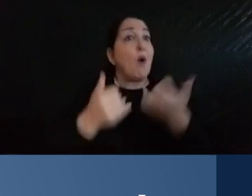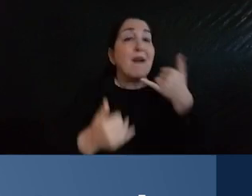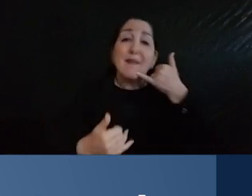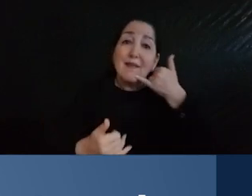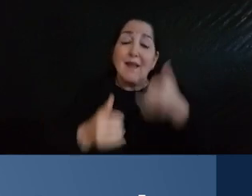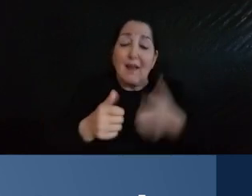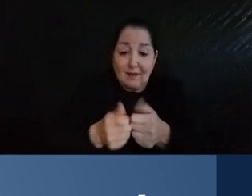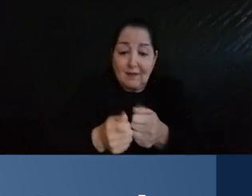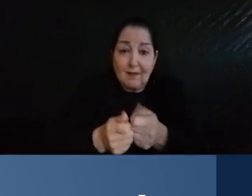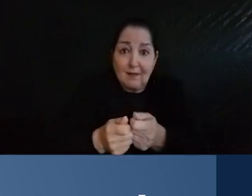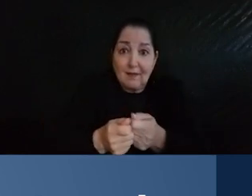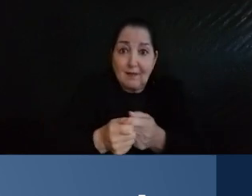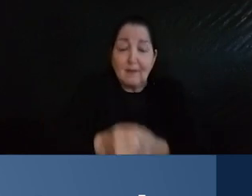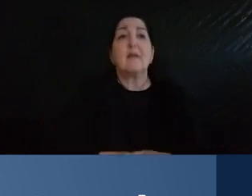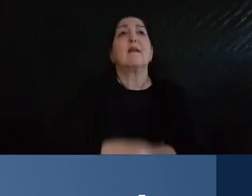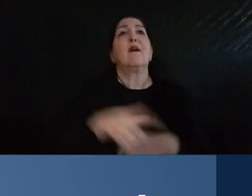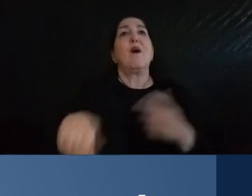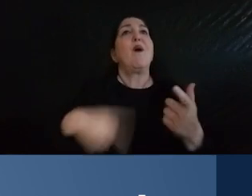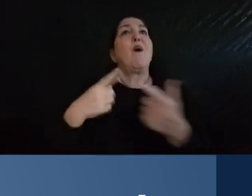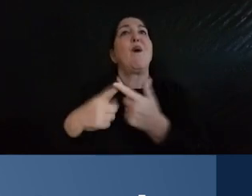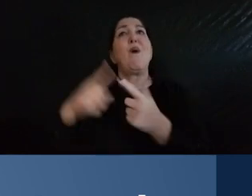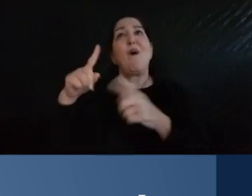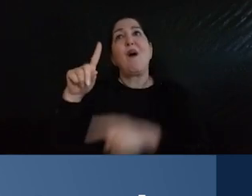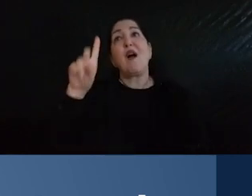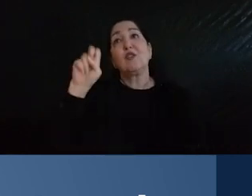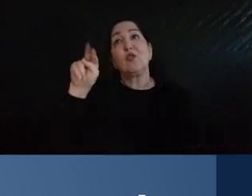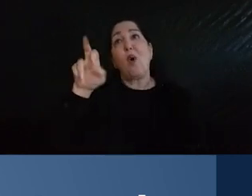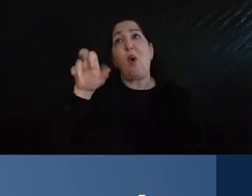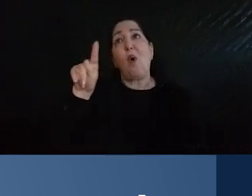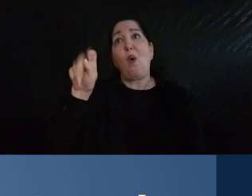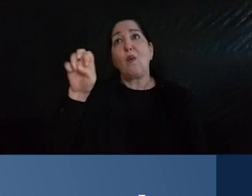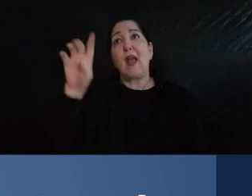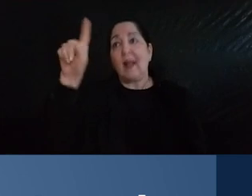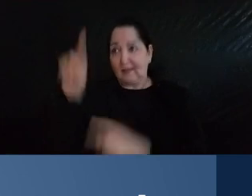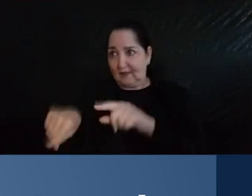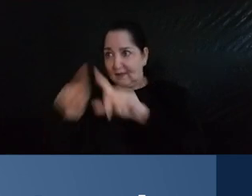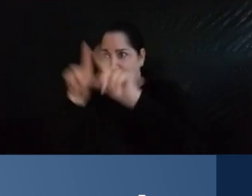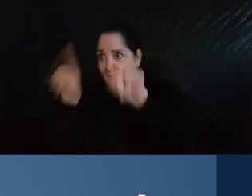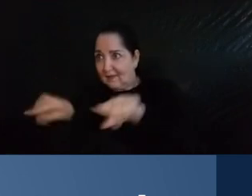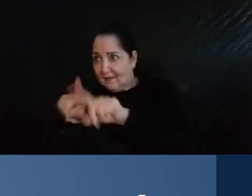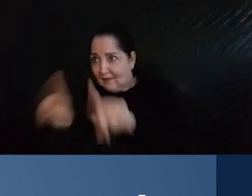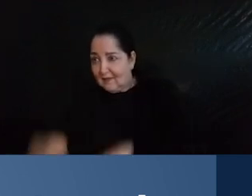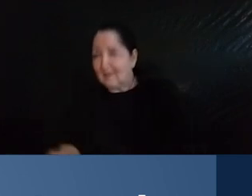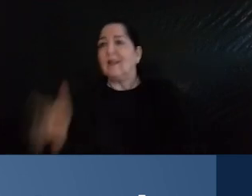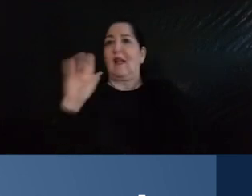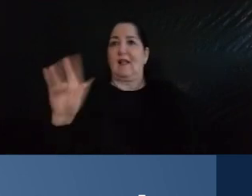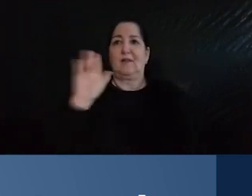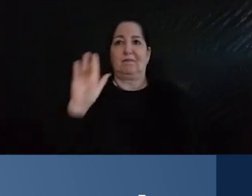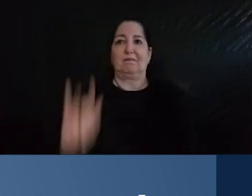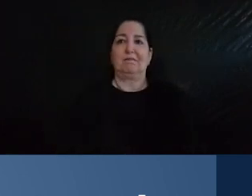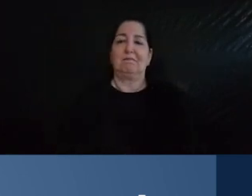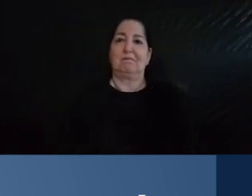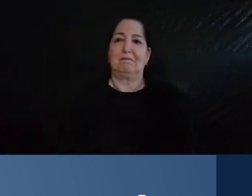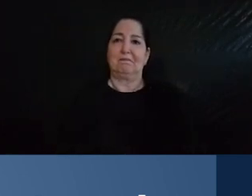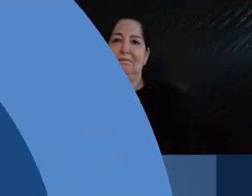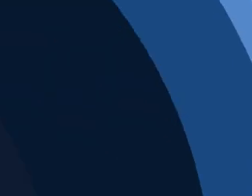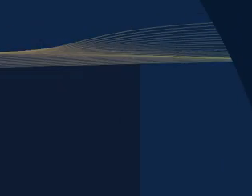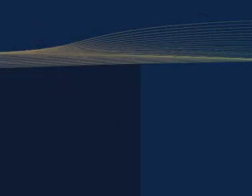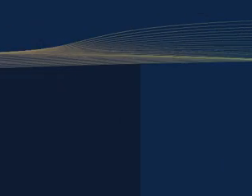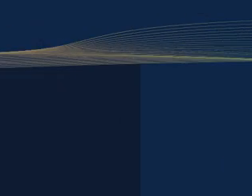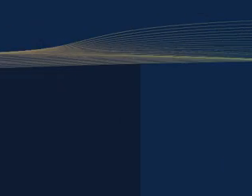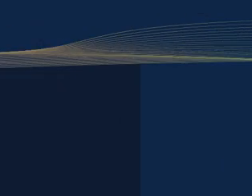$200,000. So please, text that number, click that donation link, make it happen.